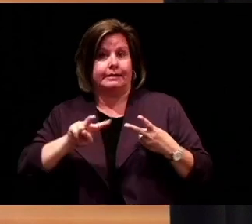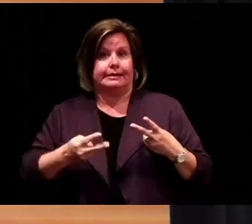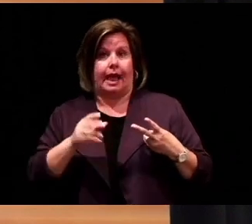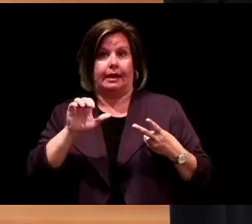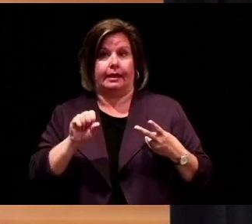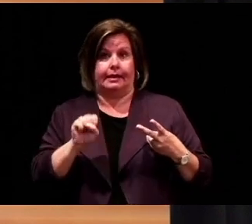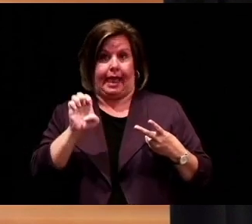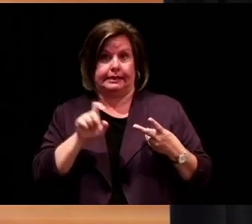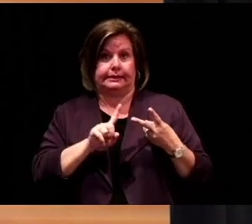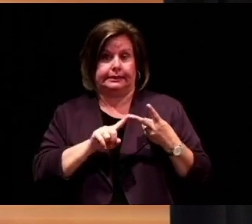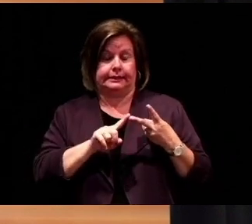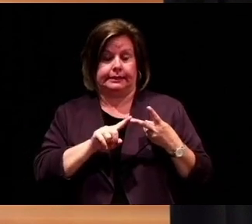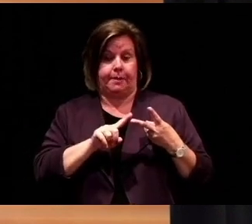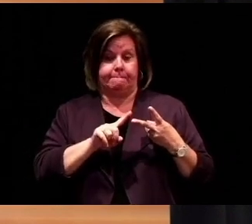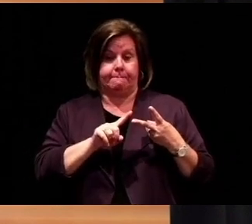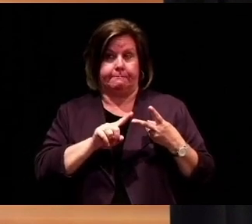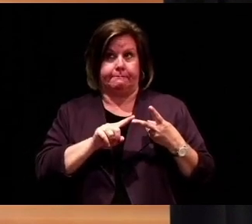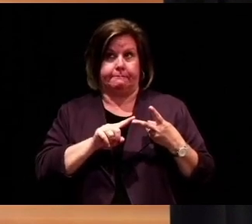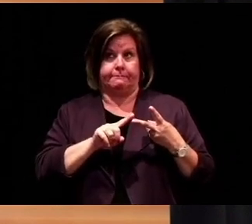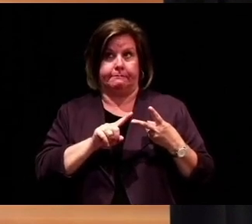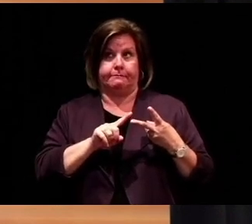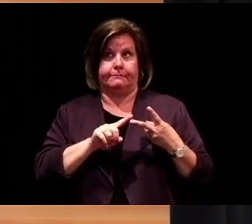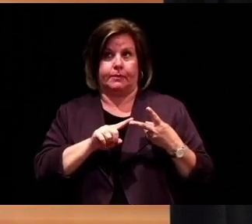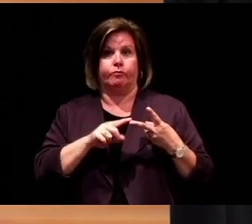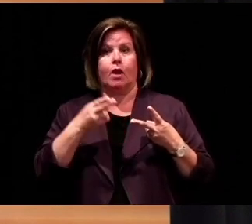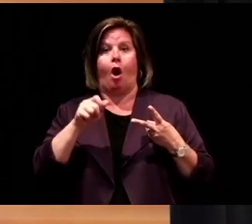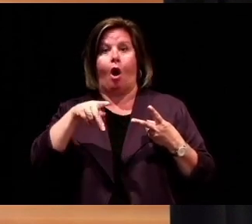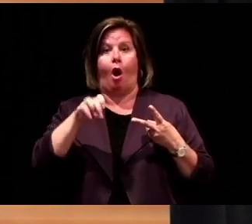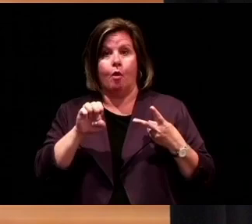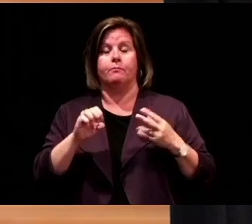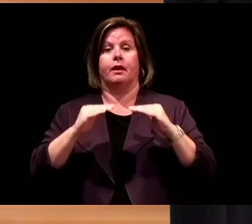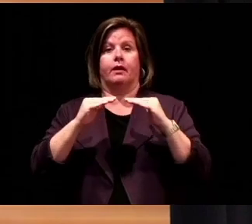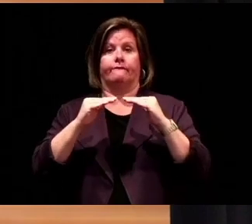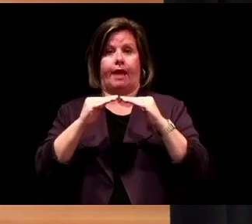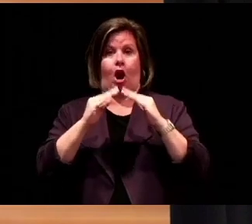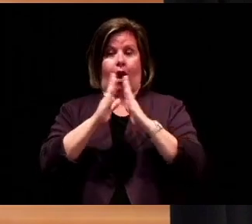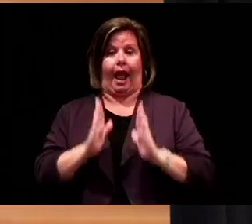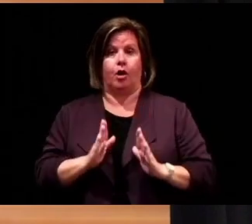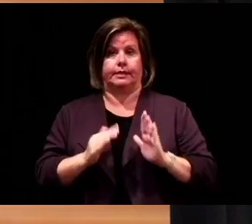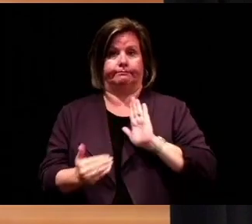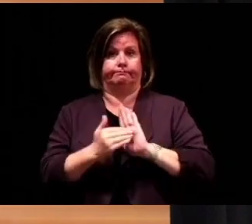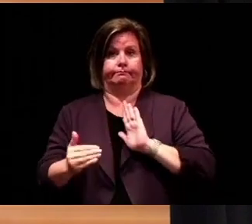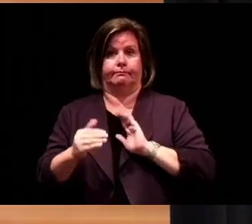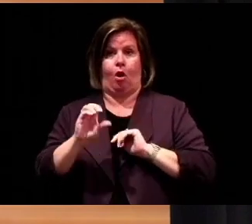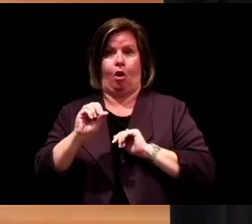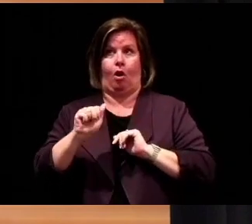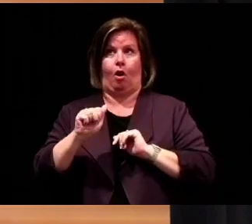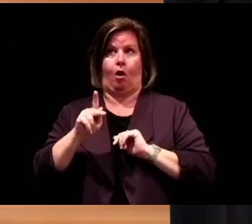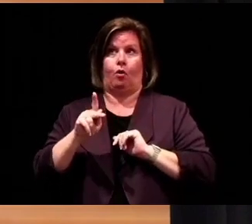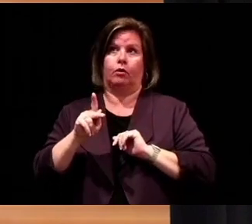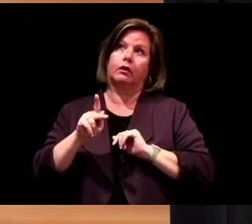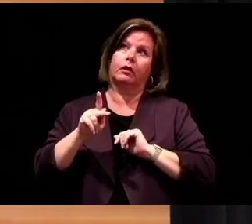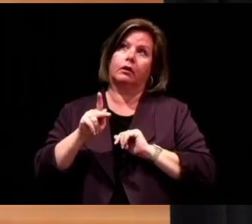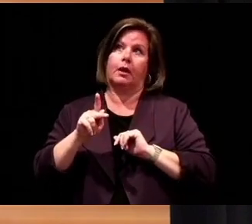to say, you've got to buttress it. Can't just be your statistical argument. So that was basically it, and that was how